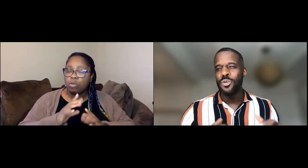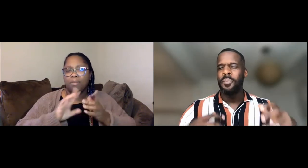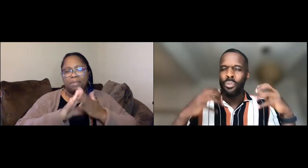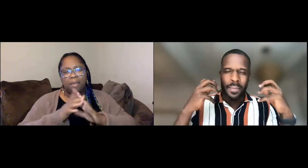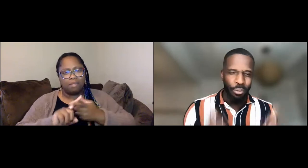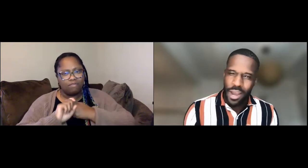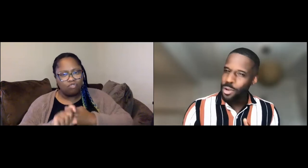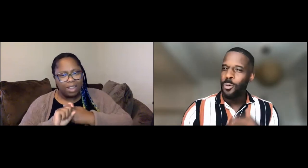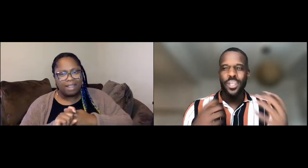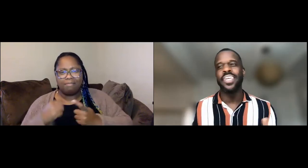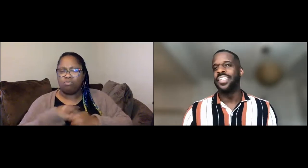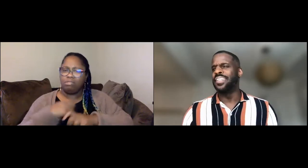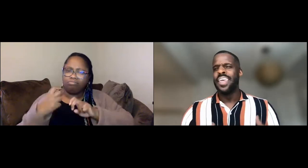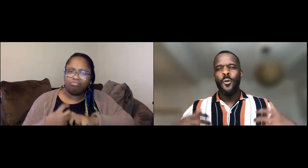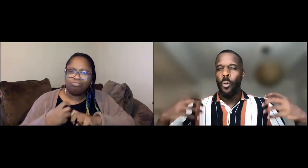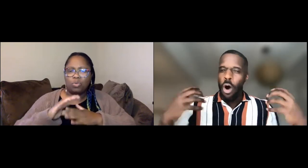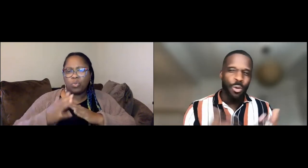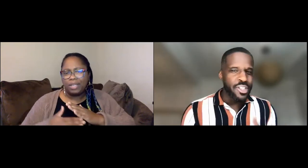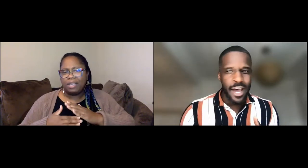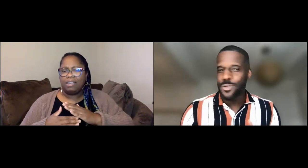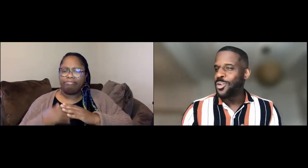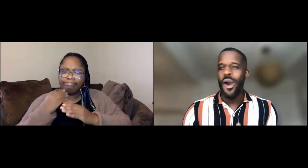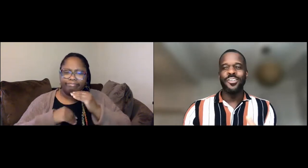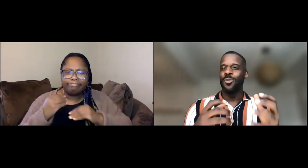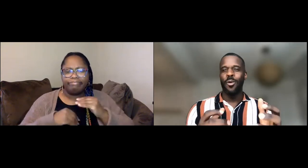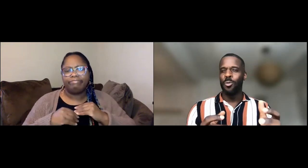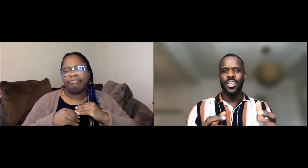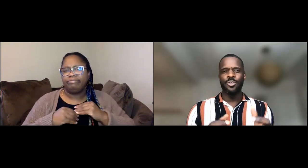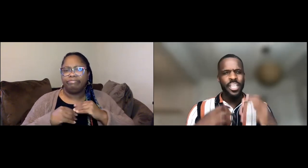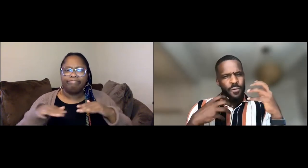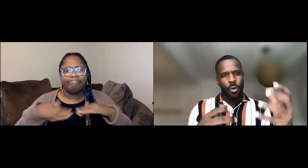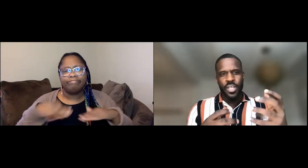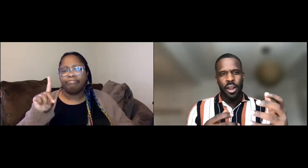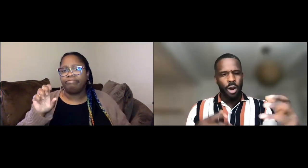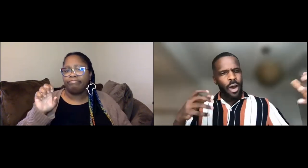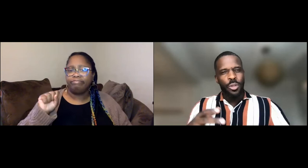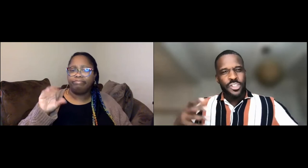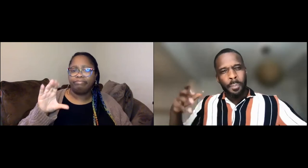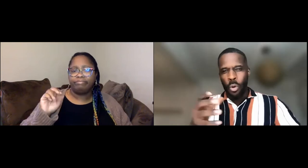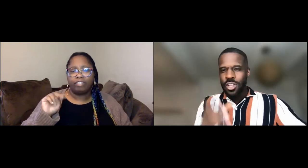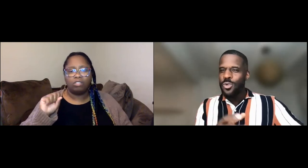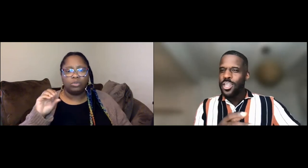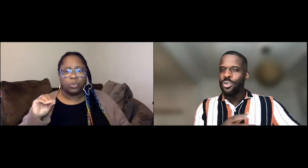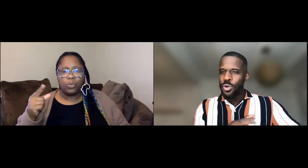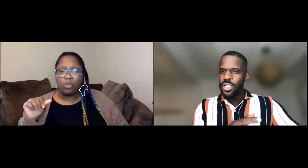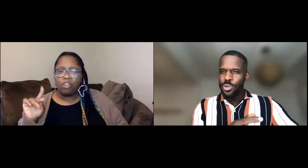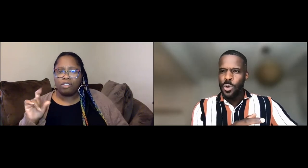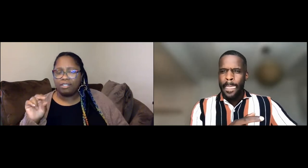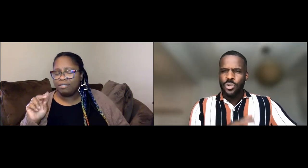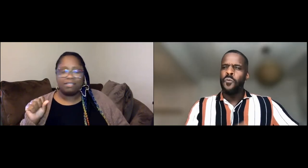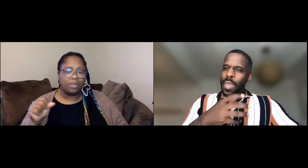get to sort of break bread on the weekends and walk through the Descanso Gardens, right, on the weekends. So these are folks that are not only supporting you in your journey to